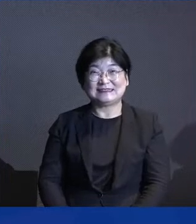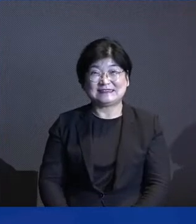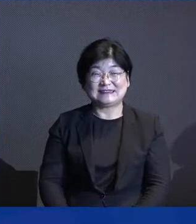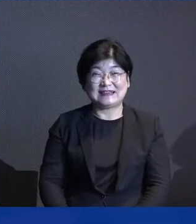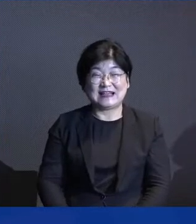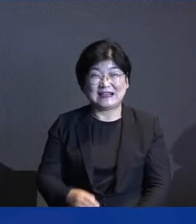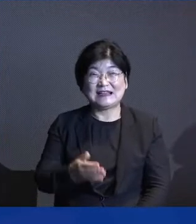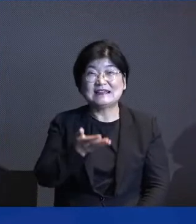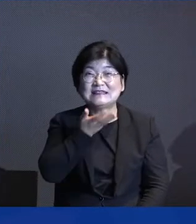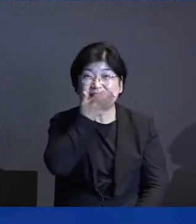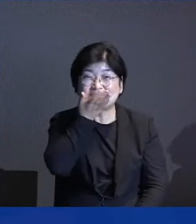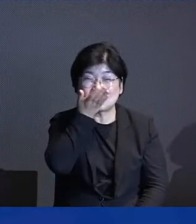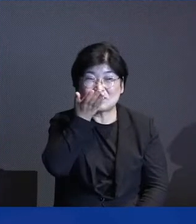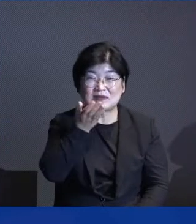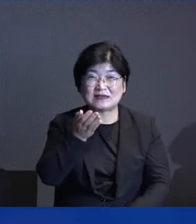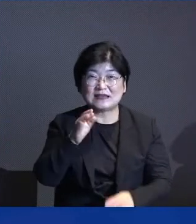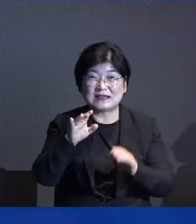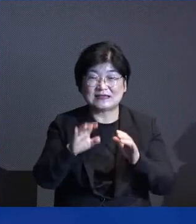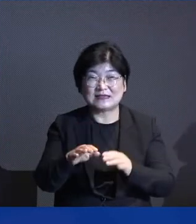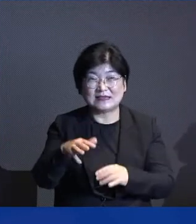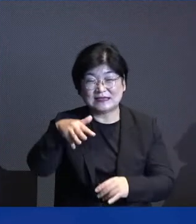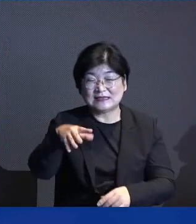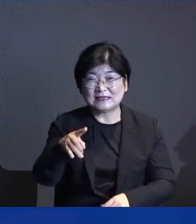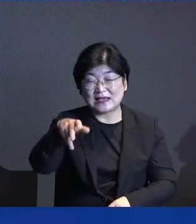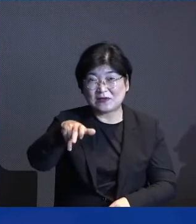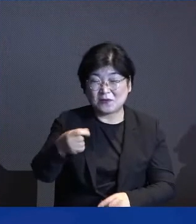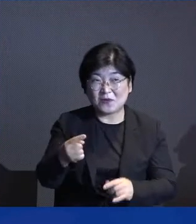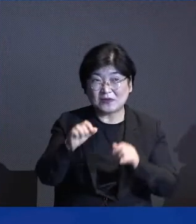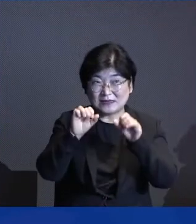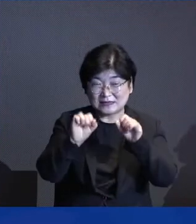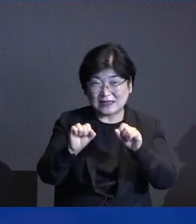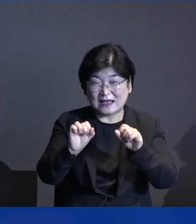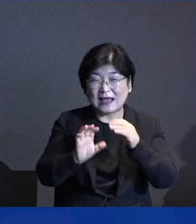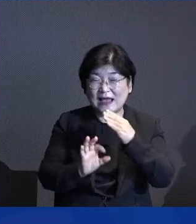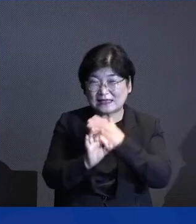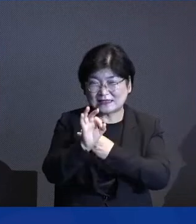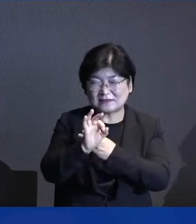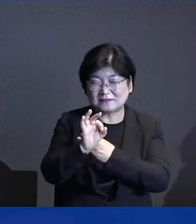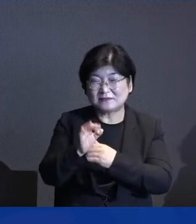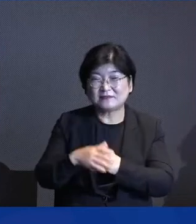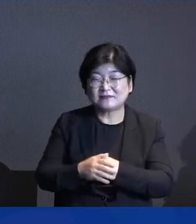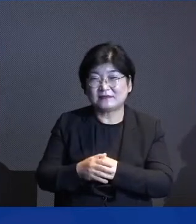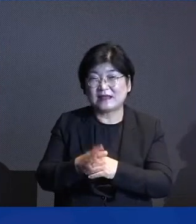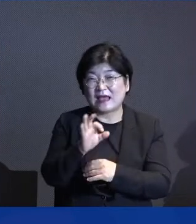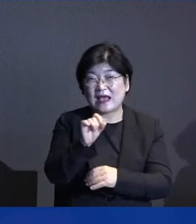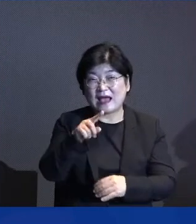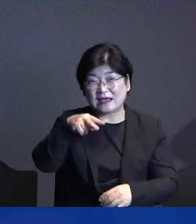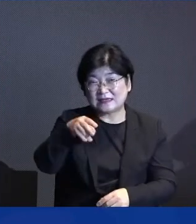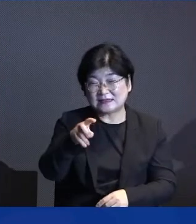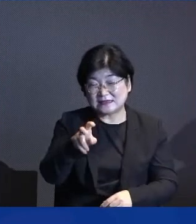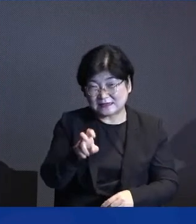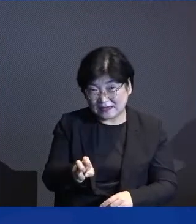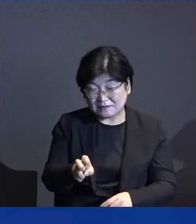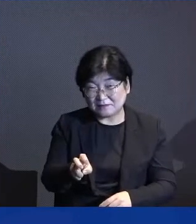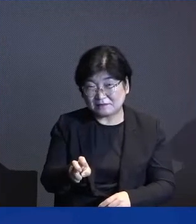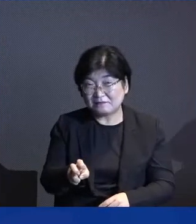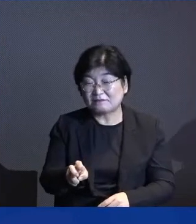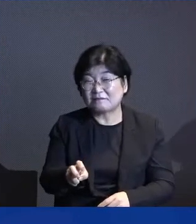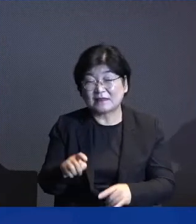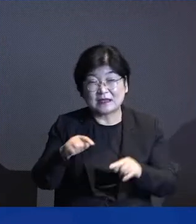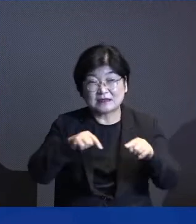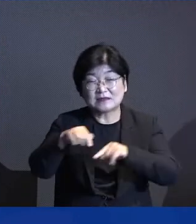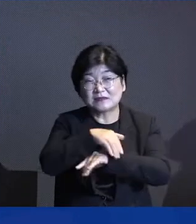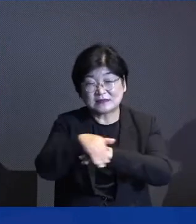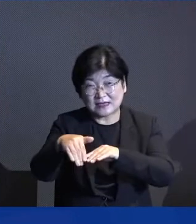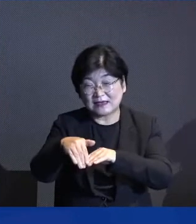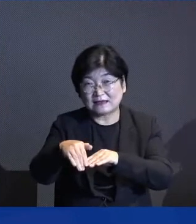Republic. First of all, I would like to appreciate ASEM Global Aging Center for organizing this forum and having me today.